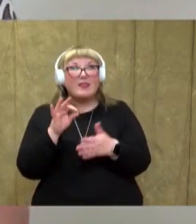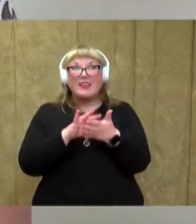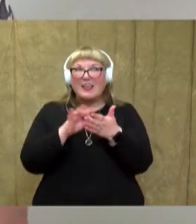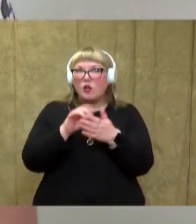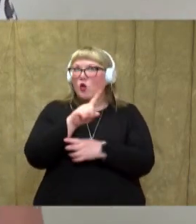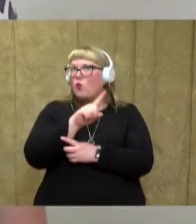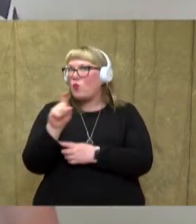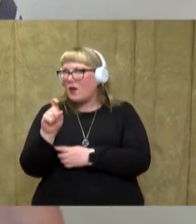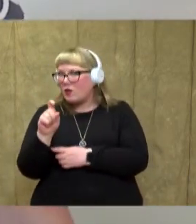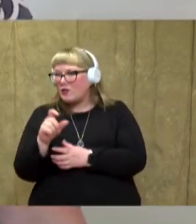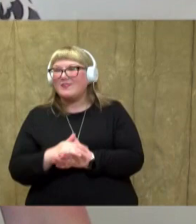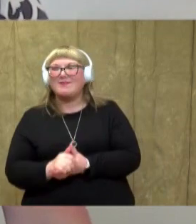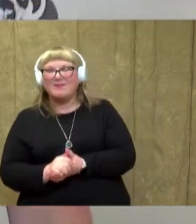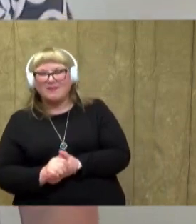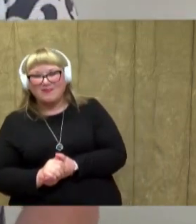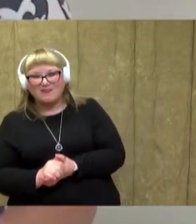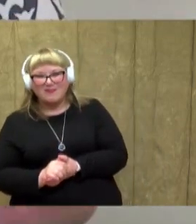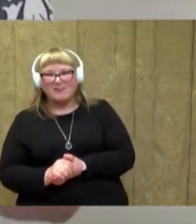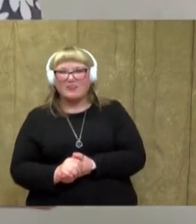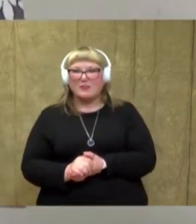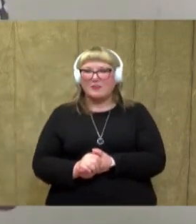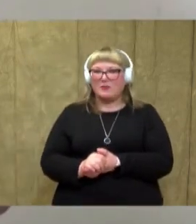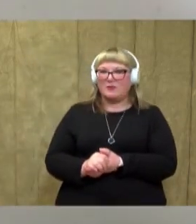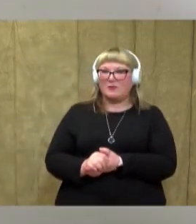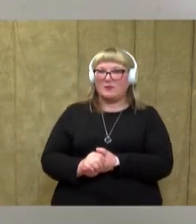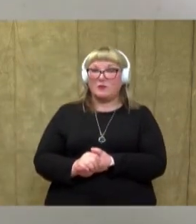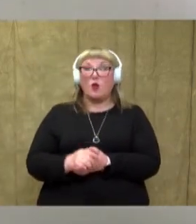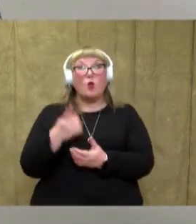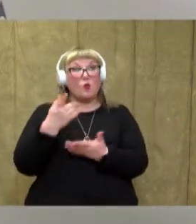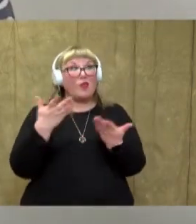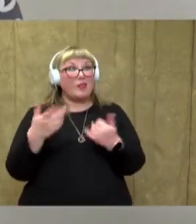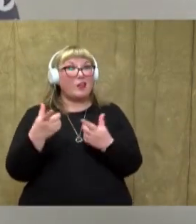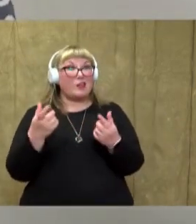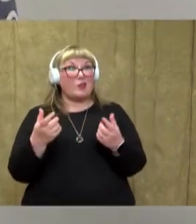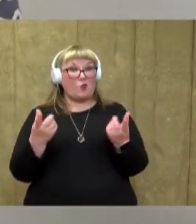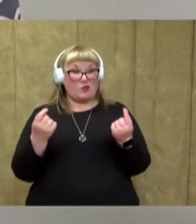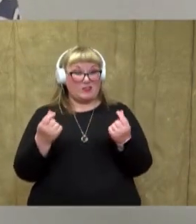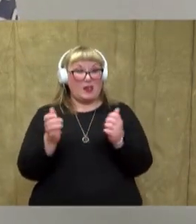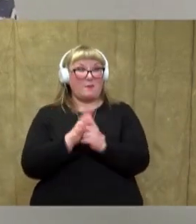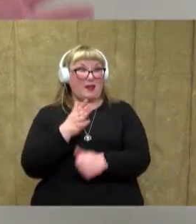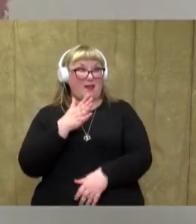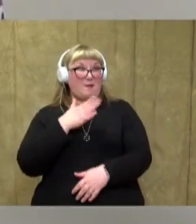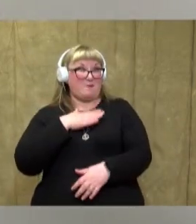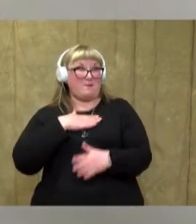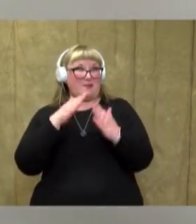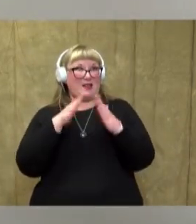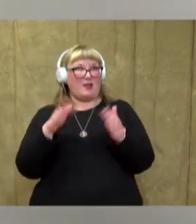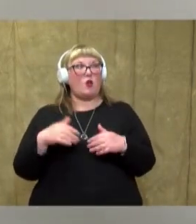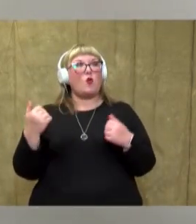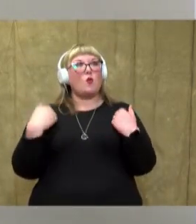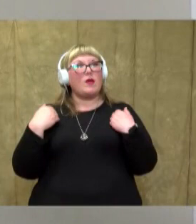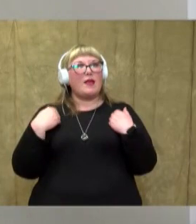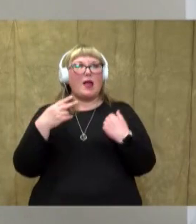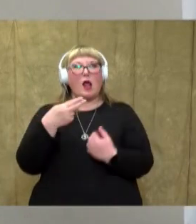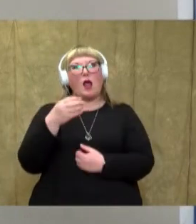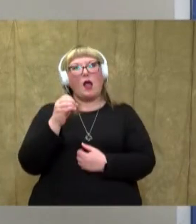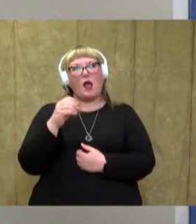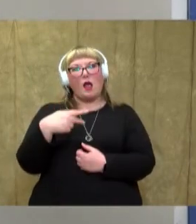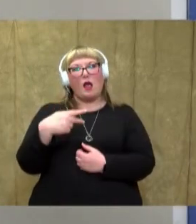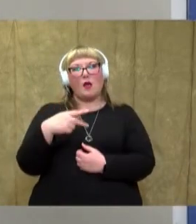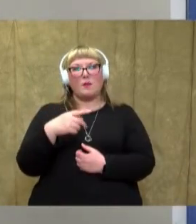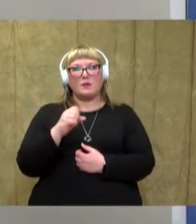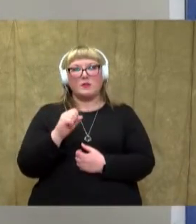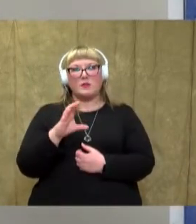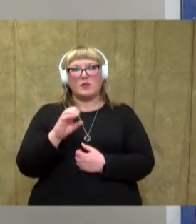to 100 by tens and ones. So one thing that we did at my house is we made a hopscotch board counting